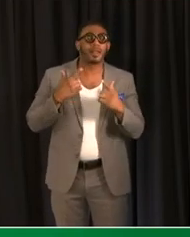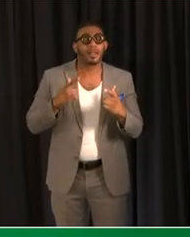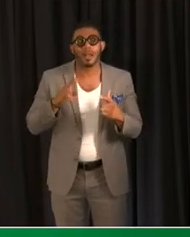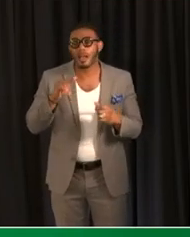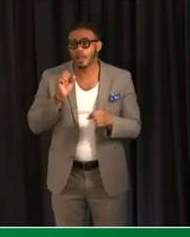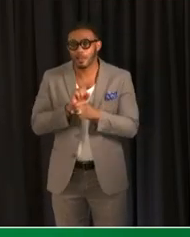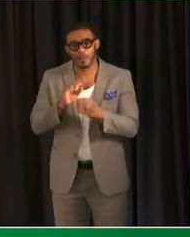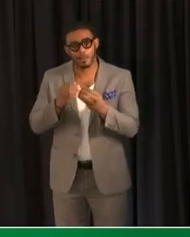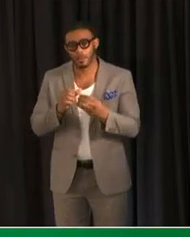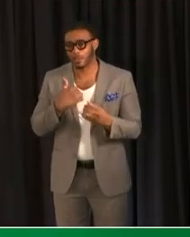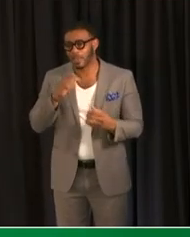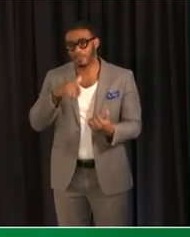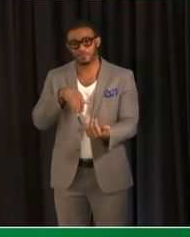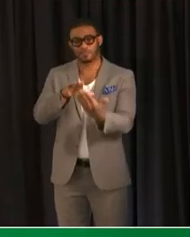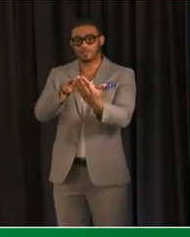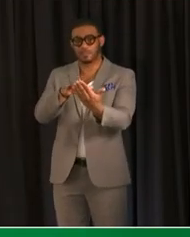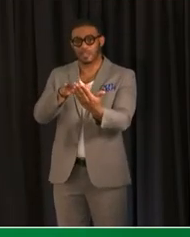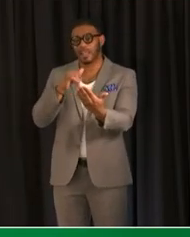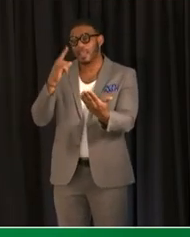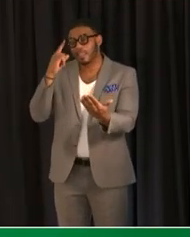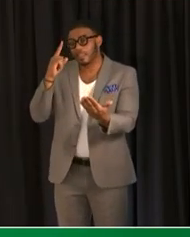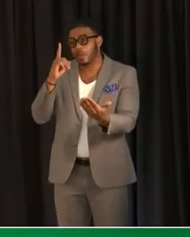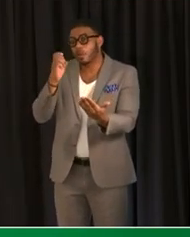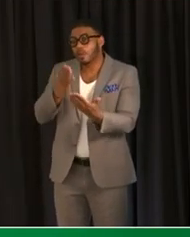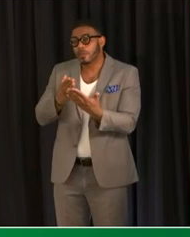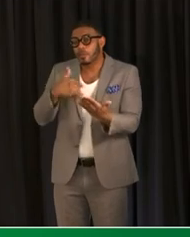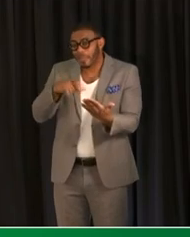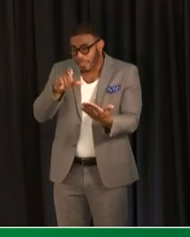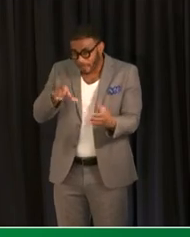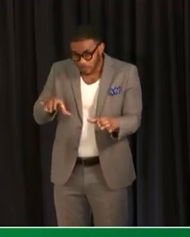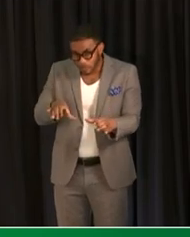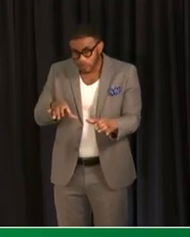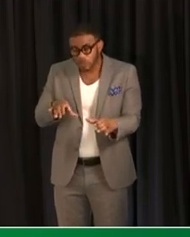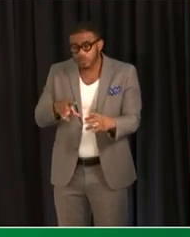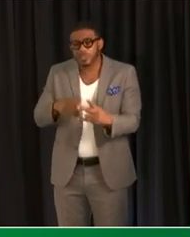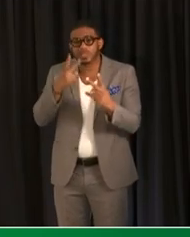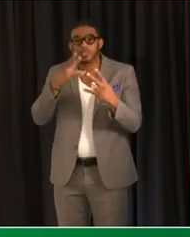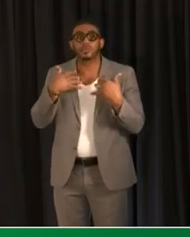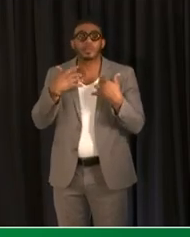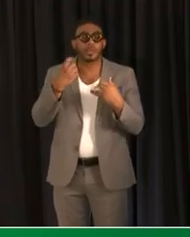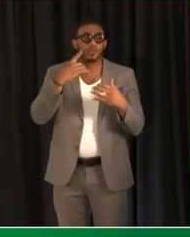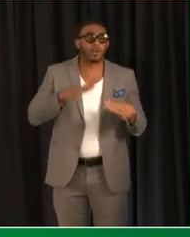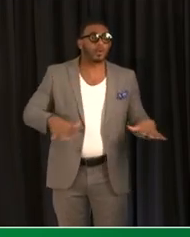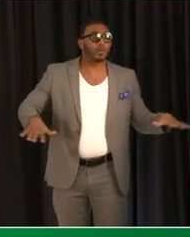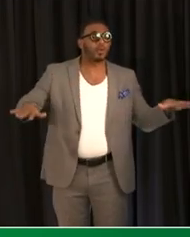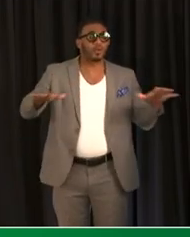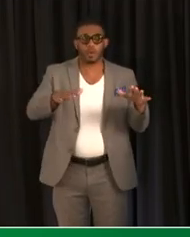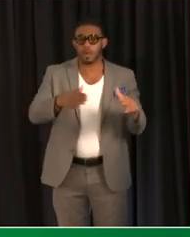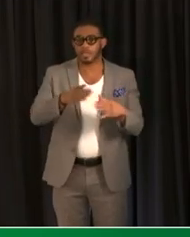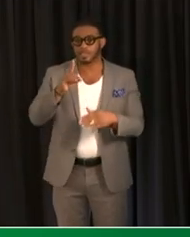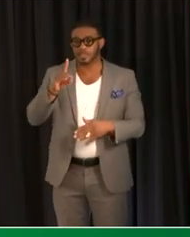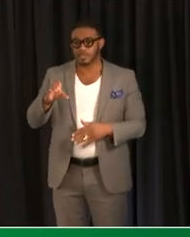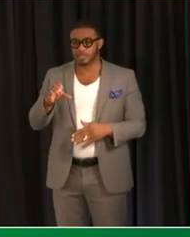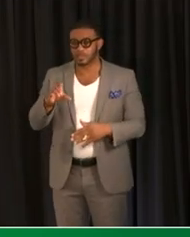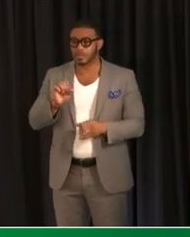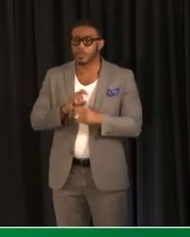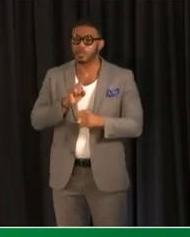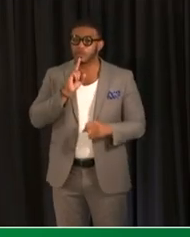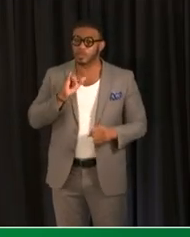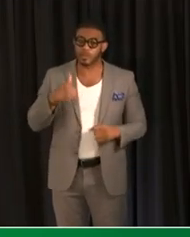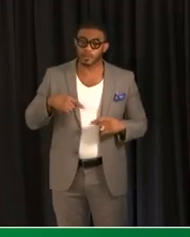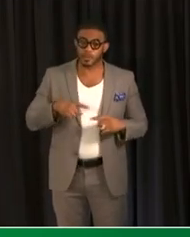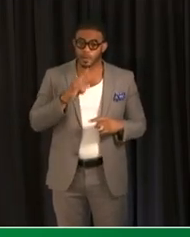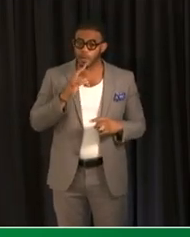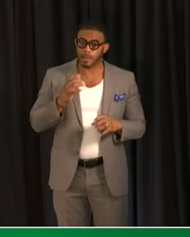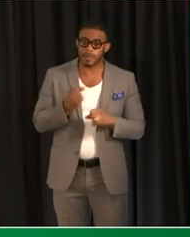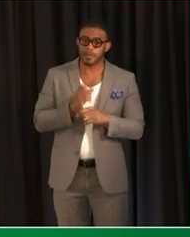a large unemployment numbers that we have to address. So I think, one of the things we have to do to see a recovery across the board is make